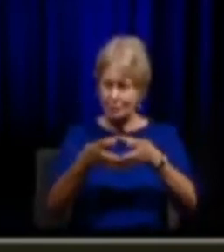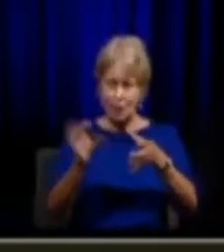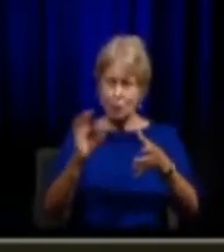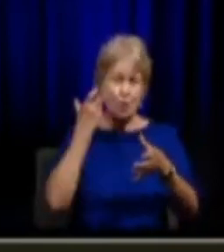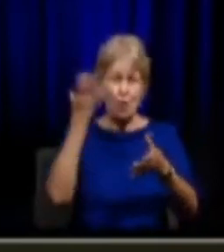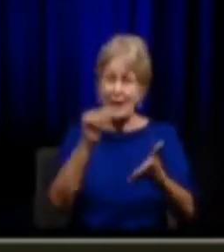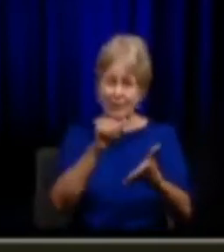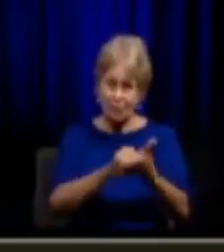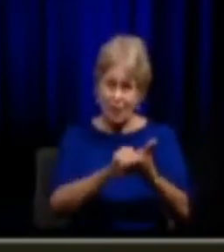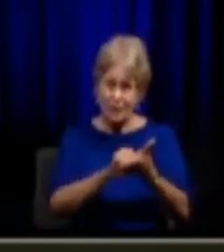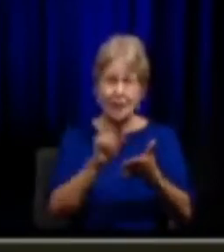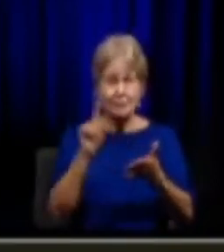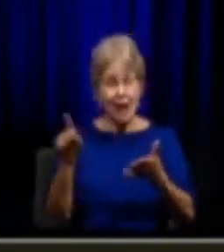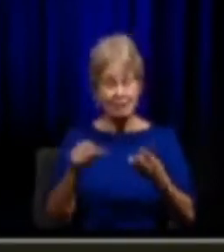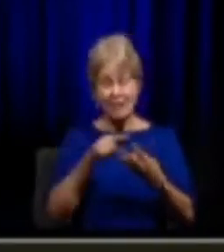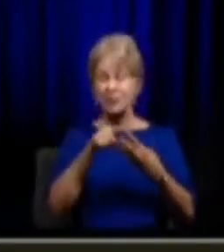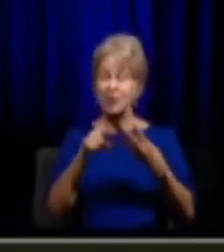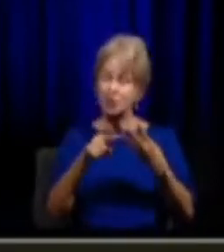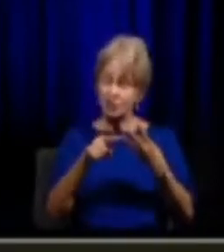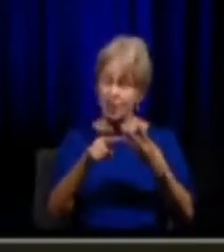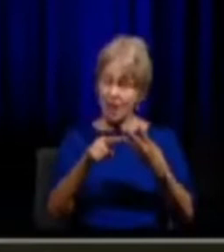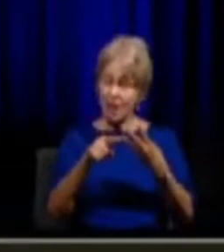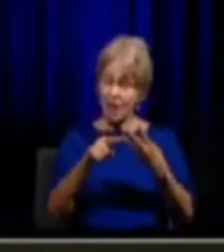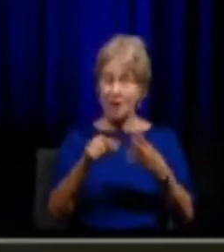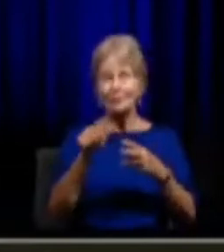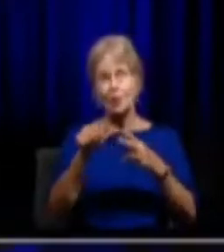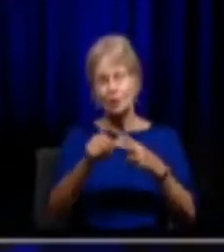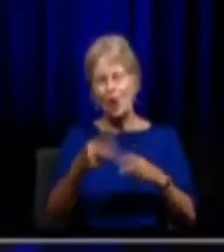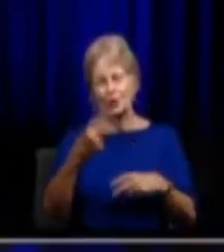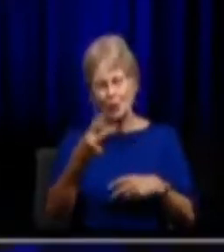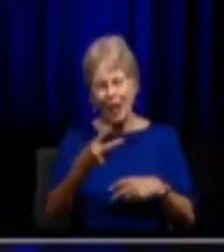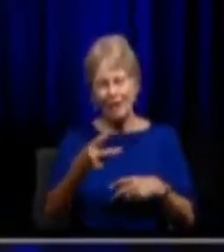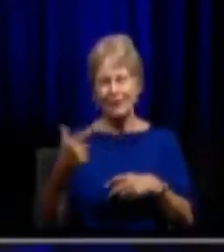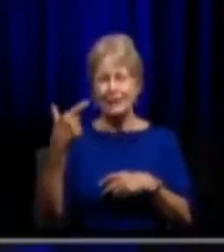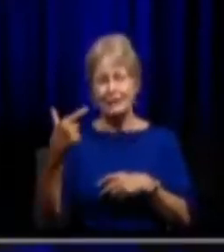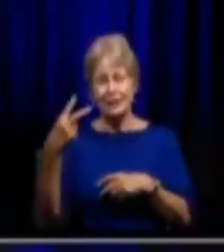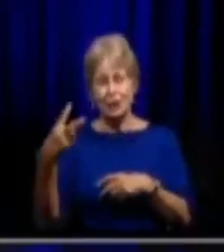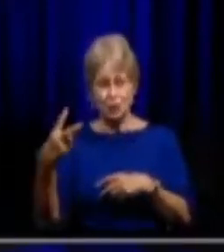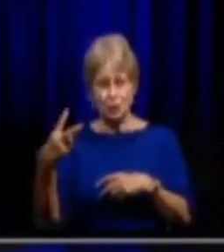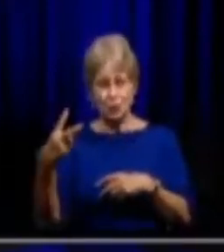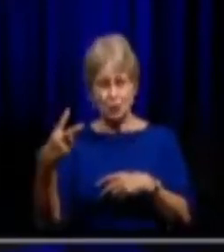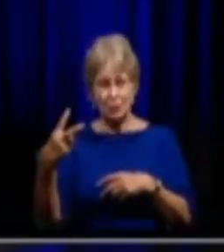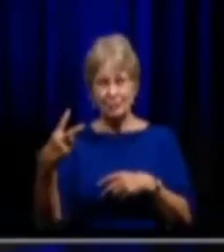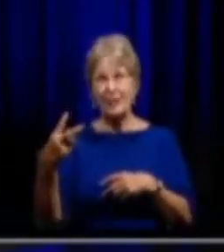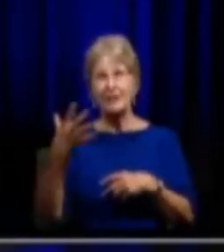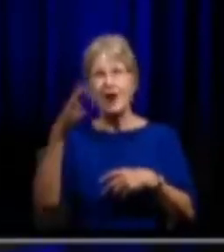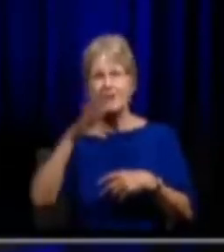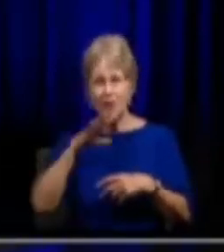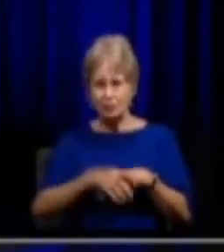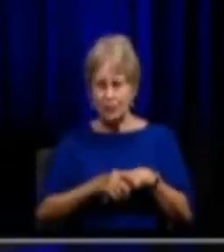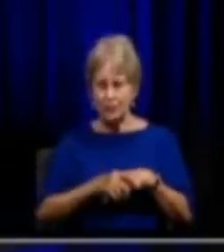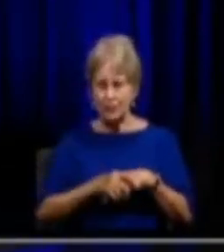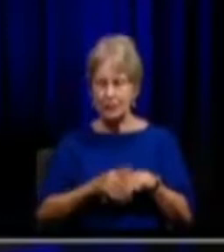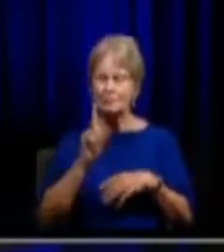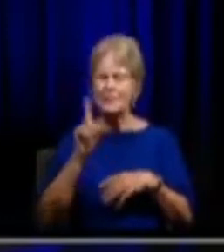in a circle, and you could then argue the 12, the 72 and the 500, they all had something in common despite the mess. They were on the